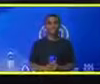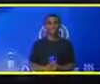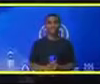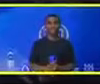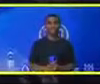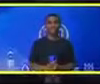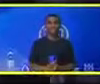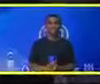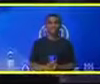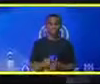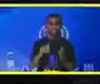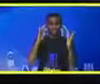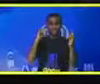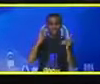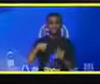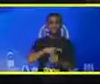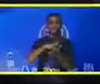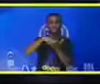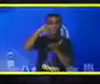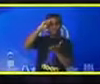Are we learning?